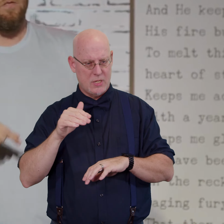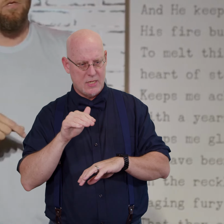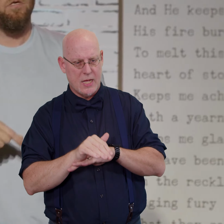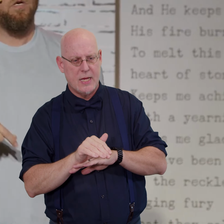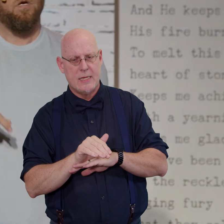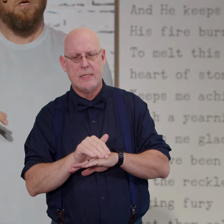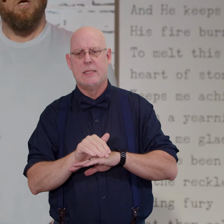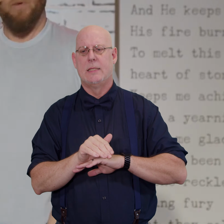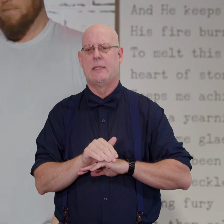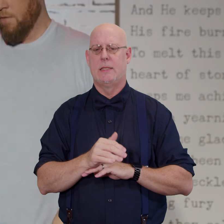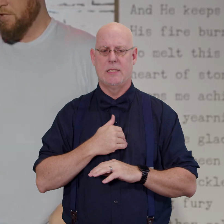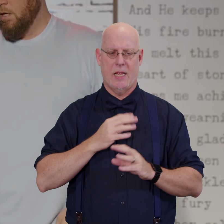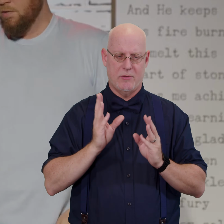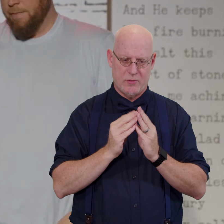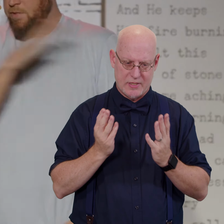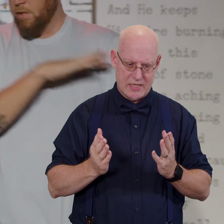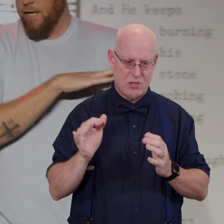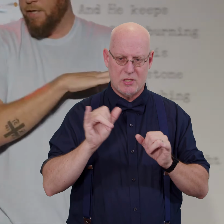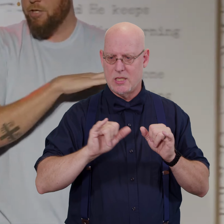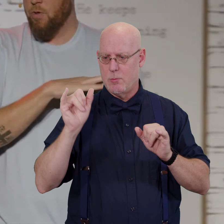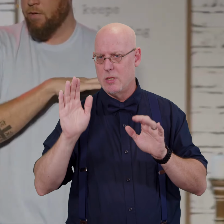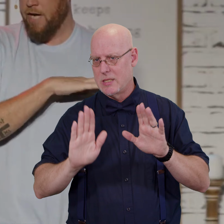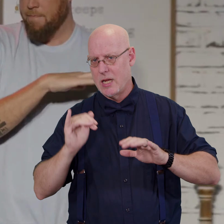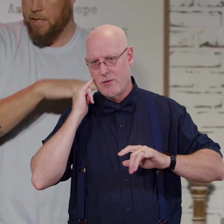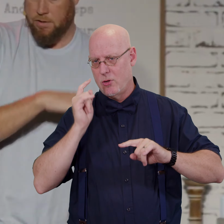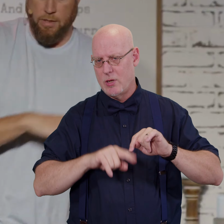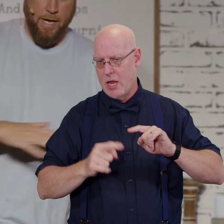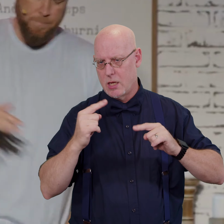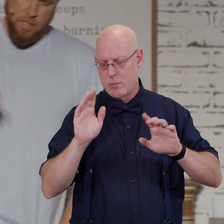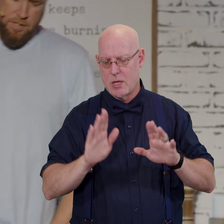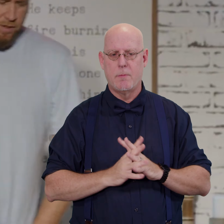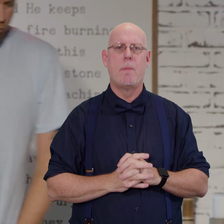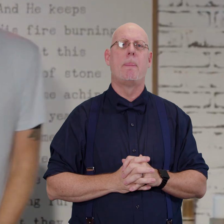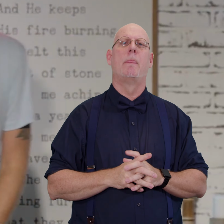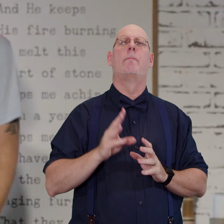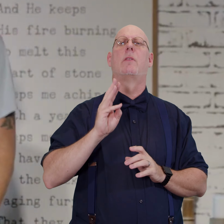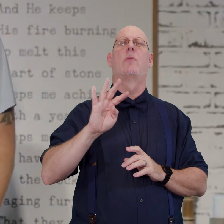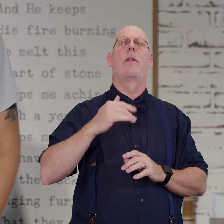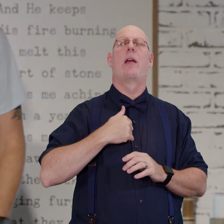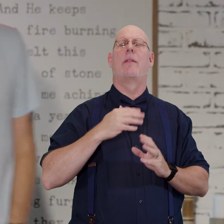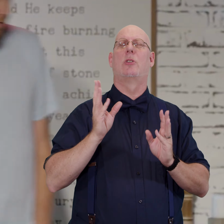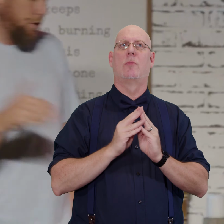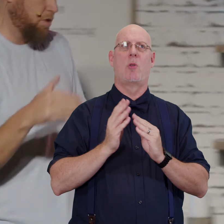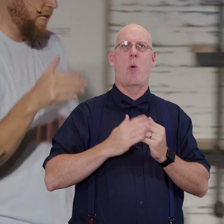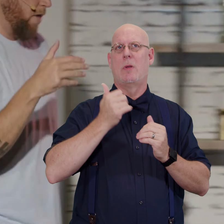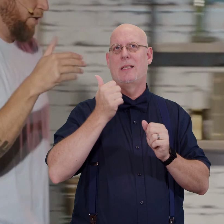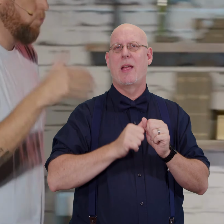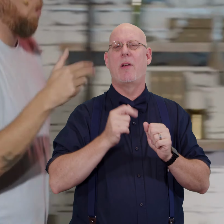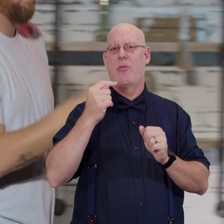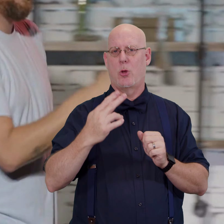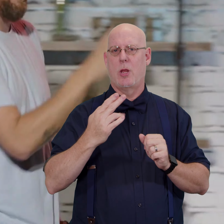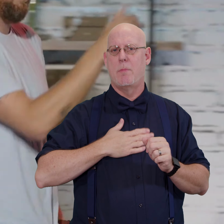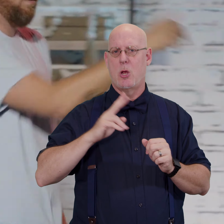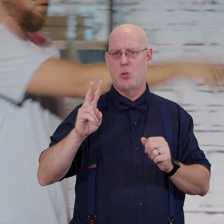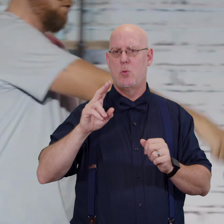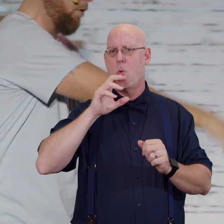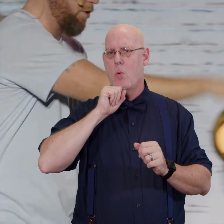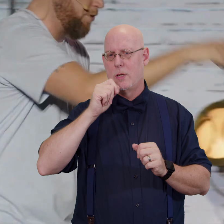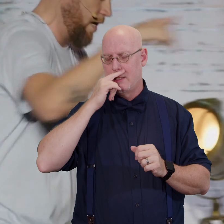nights, we have service here, same as Sunday in case you ever can't make a Sunday. 6:45, we have service. And almost every Thursday, my two oldest